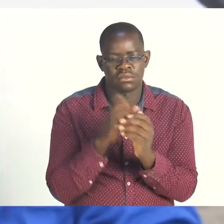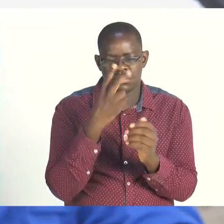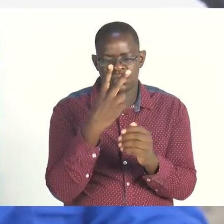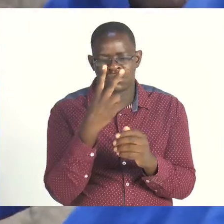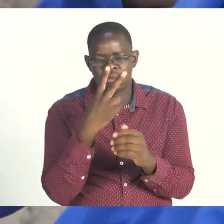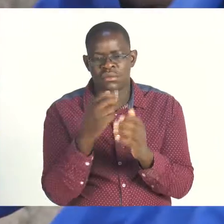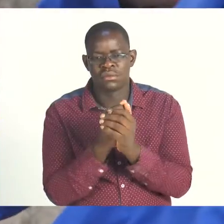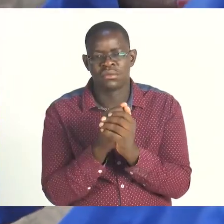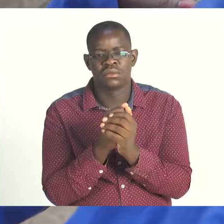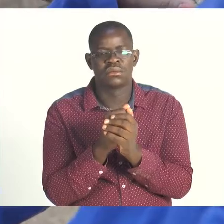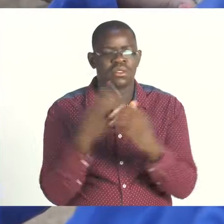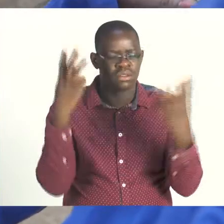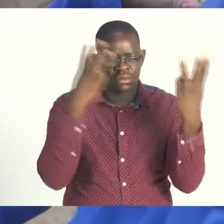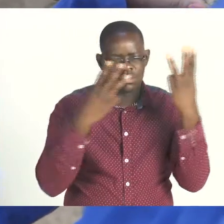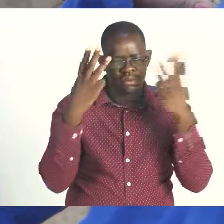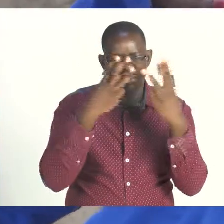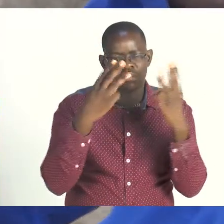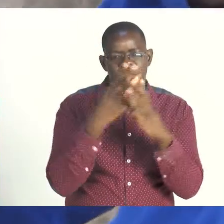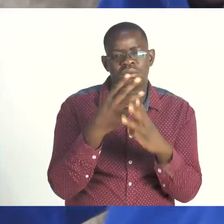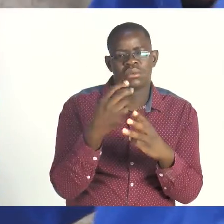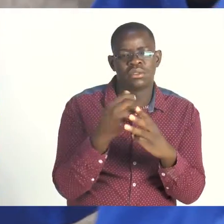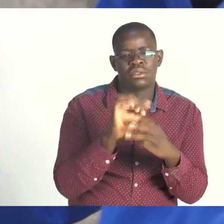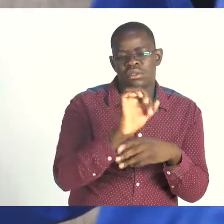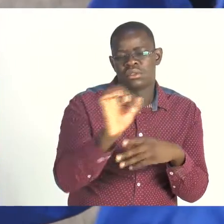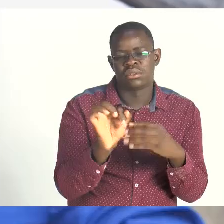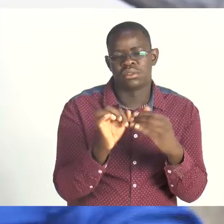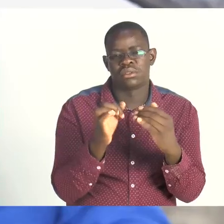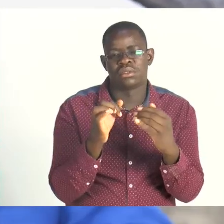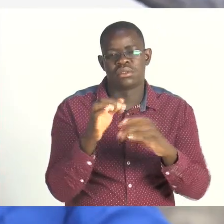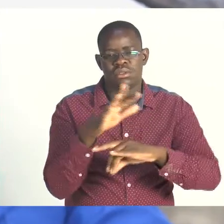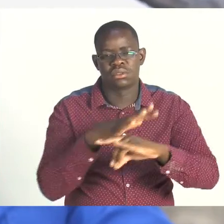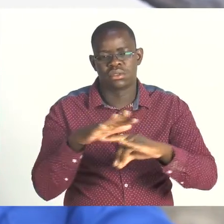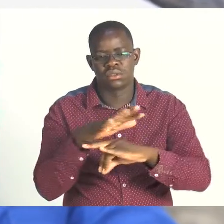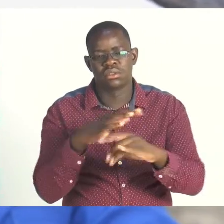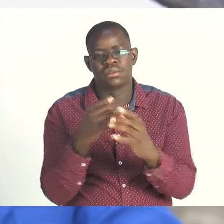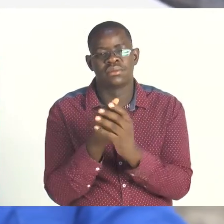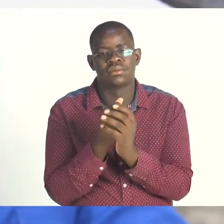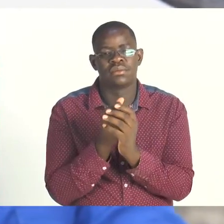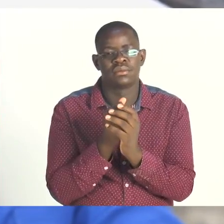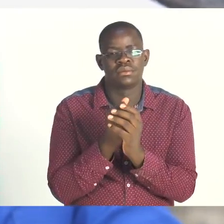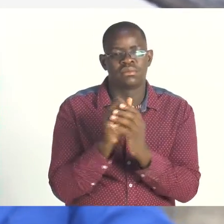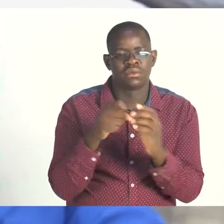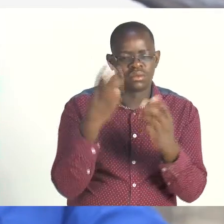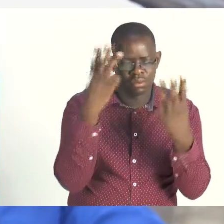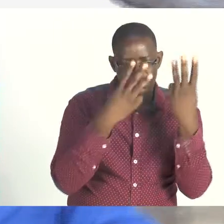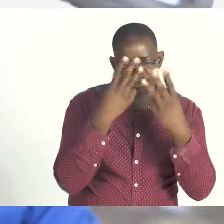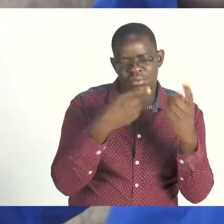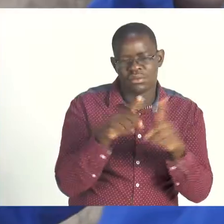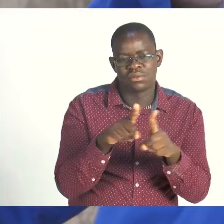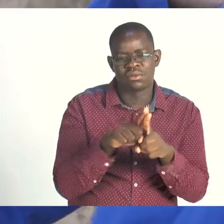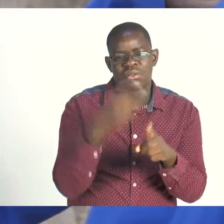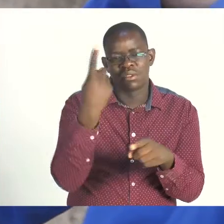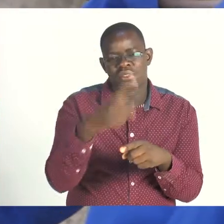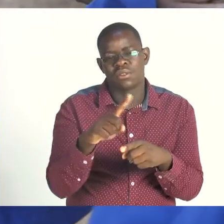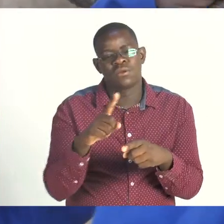see that you are truly worried about the welfare of your animals. I am too. I am very worried as well. But